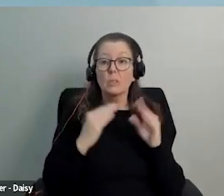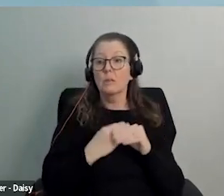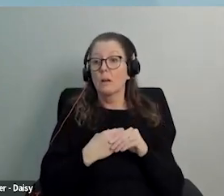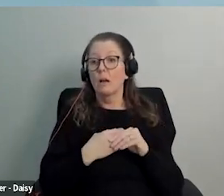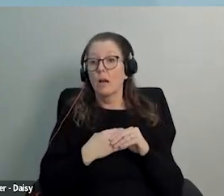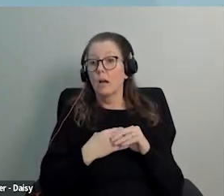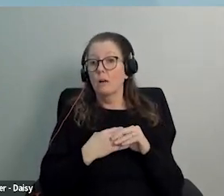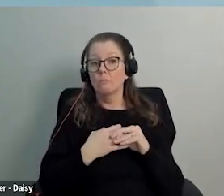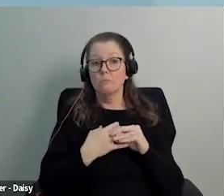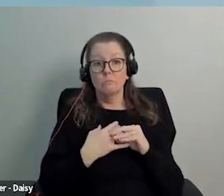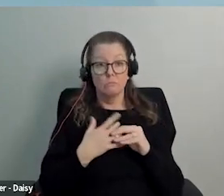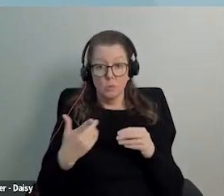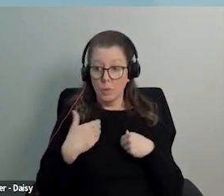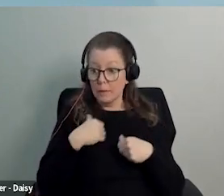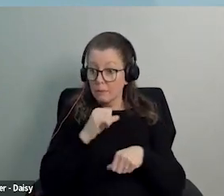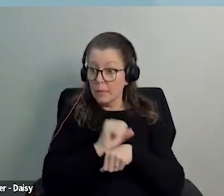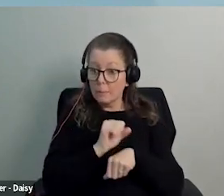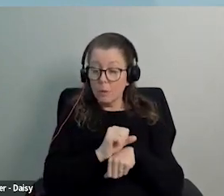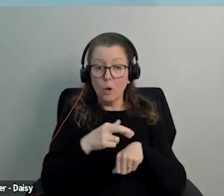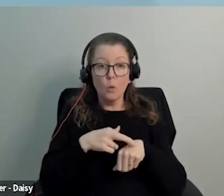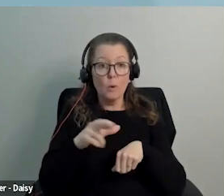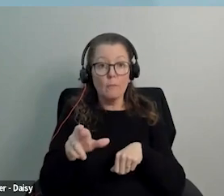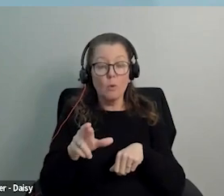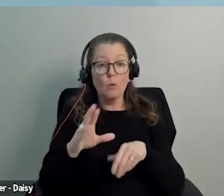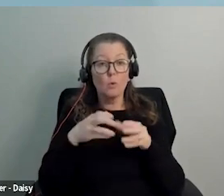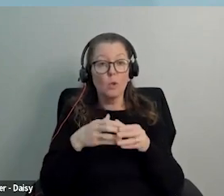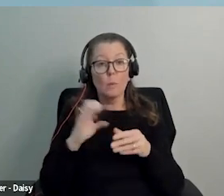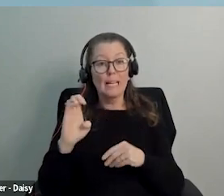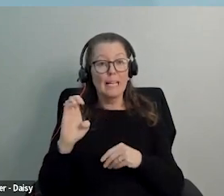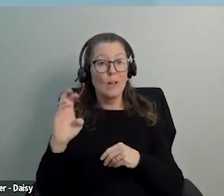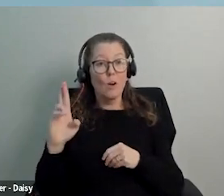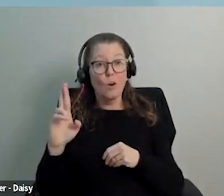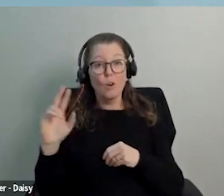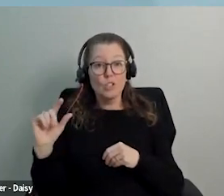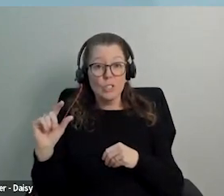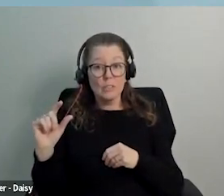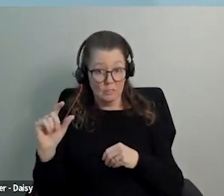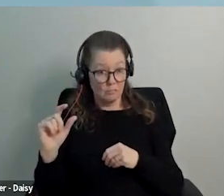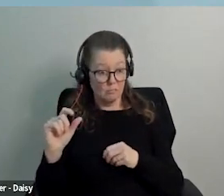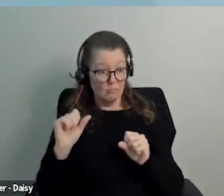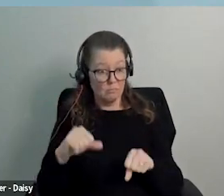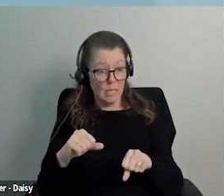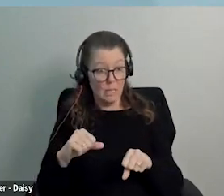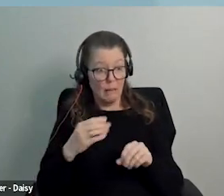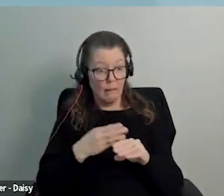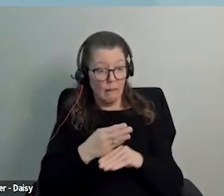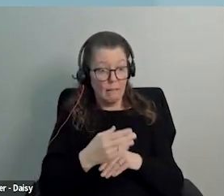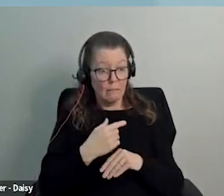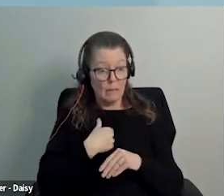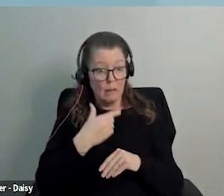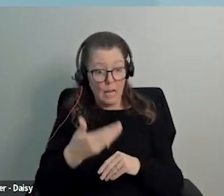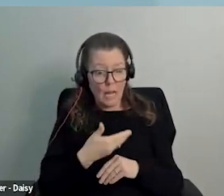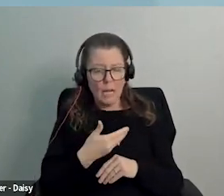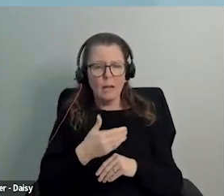uh, employee resource groups or ERGs within the organization that they can rely on, once they are hired, or